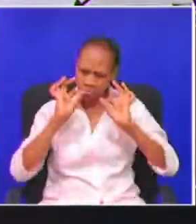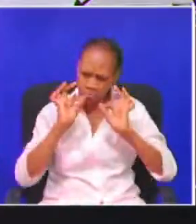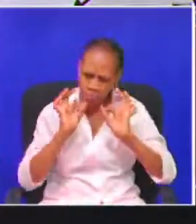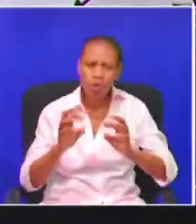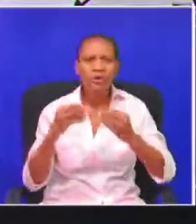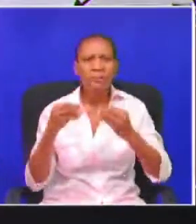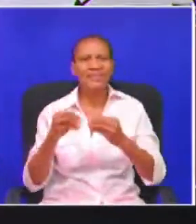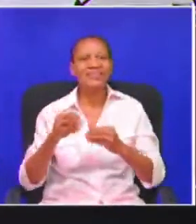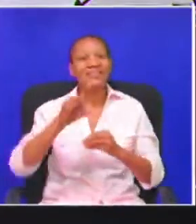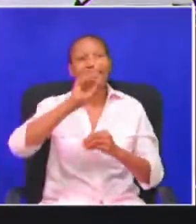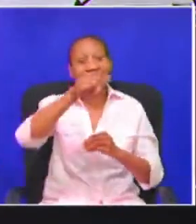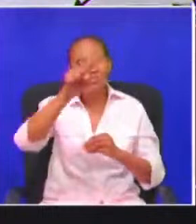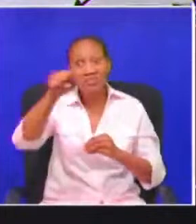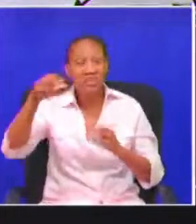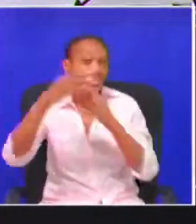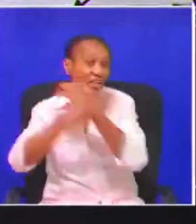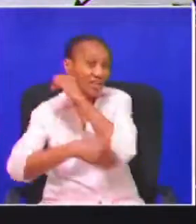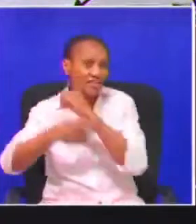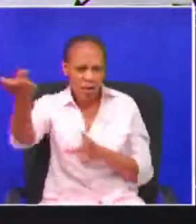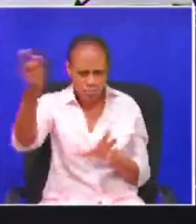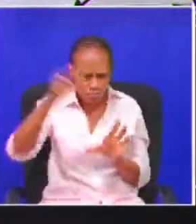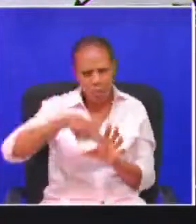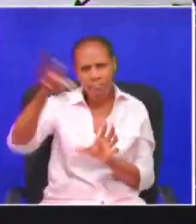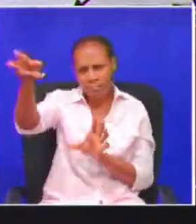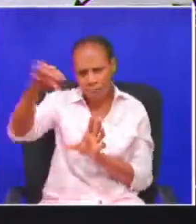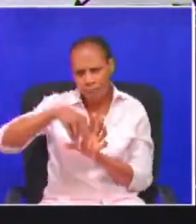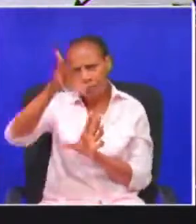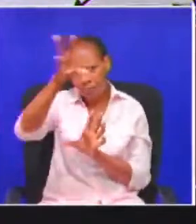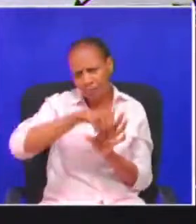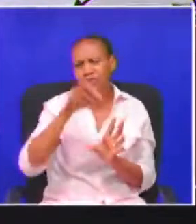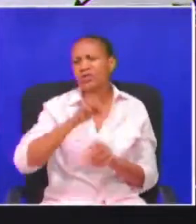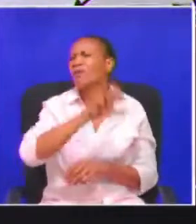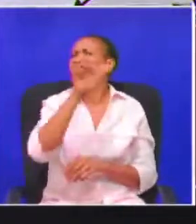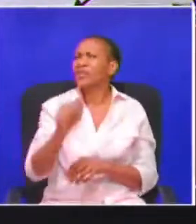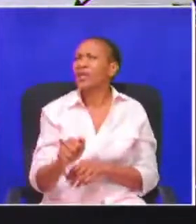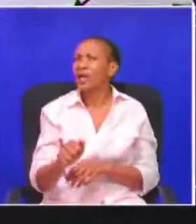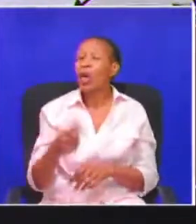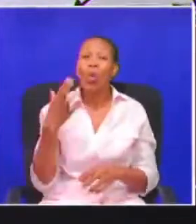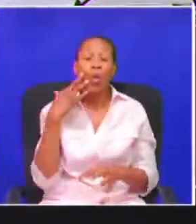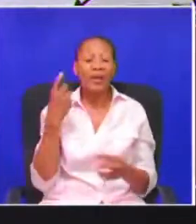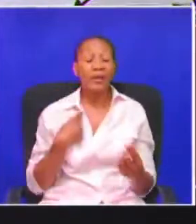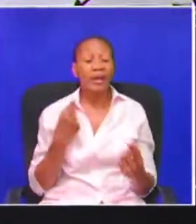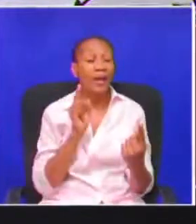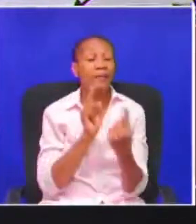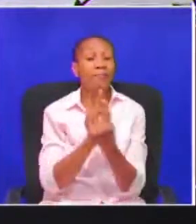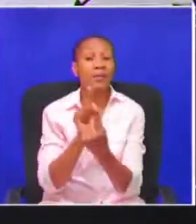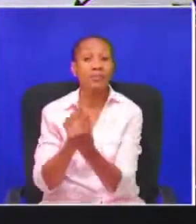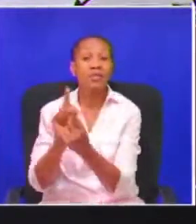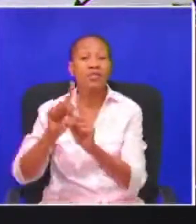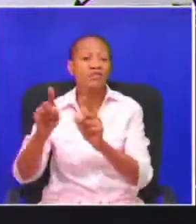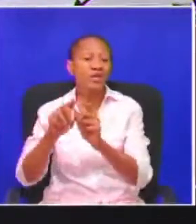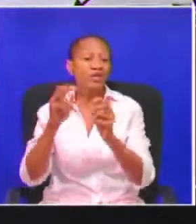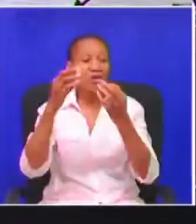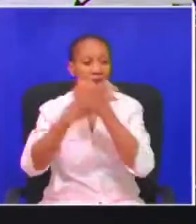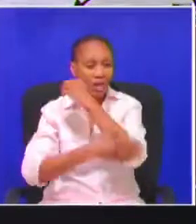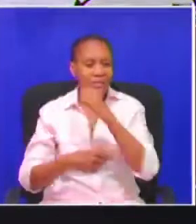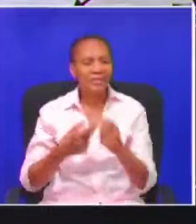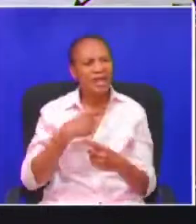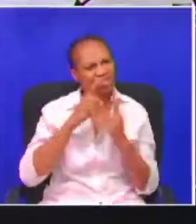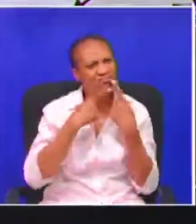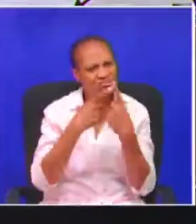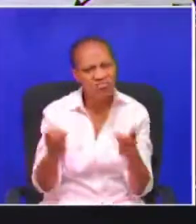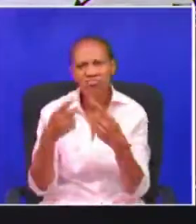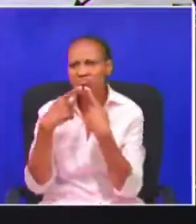come and invest here. And we've been telling those we've been meeting that we are the gateway into the African continent, and correctly